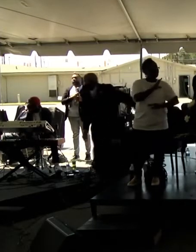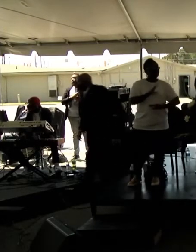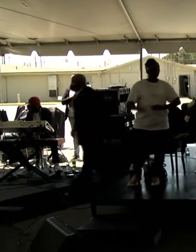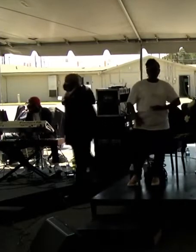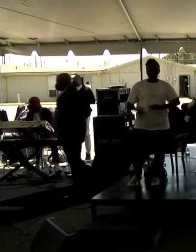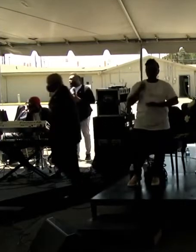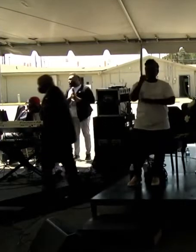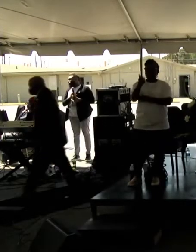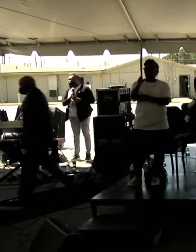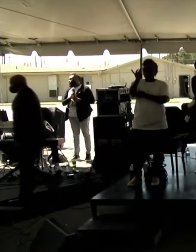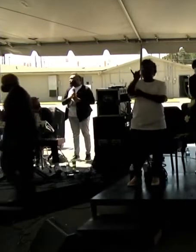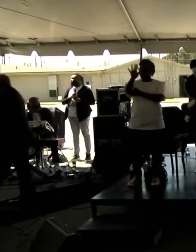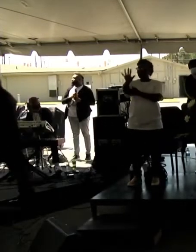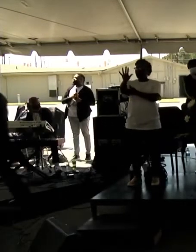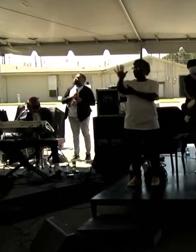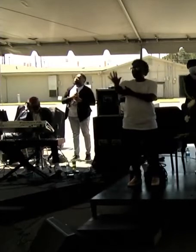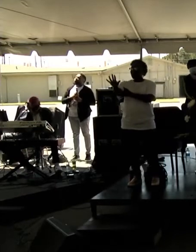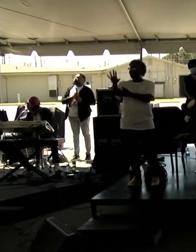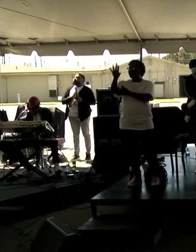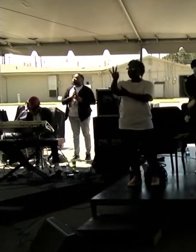call